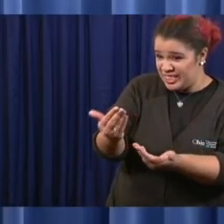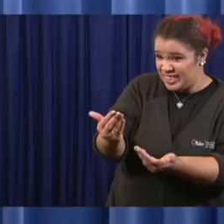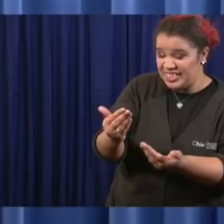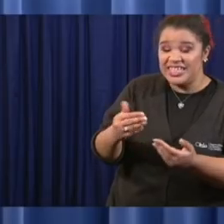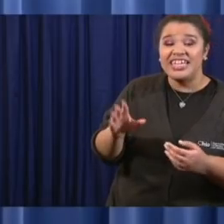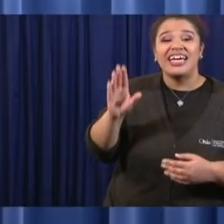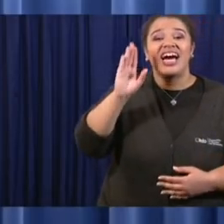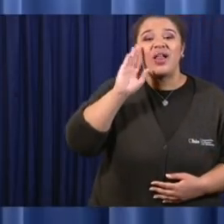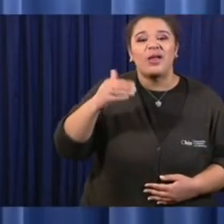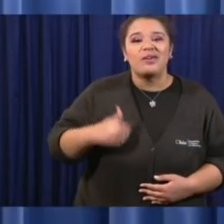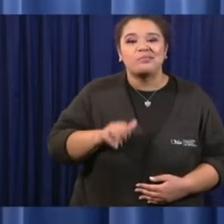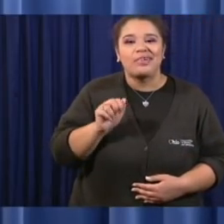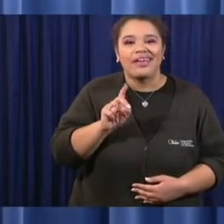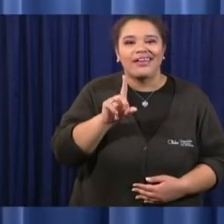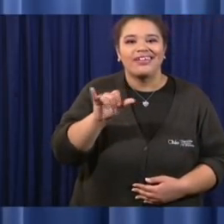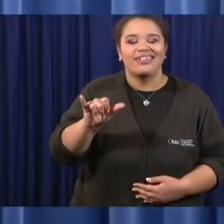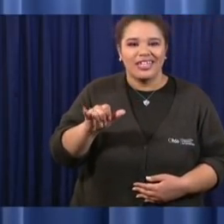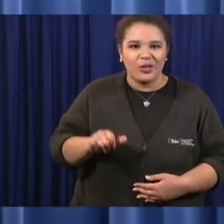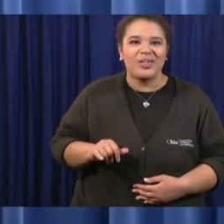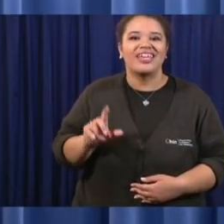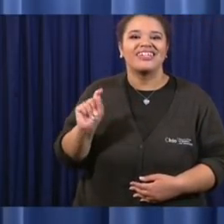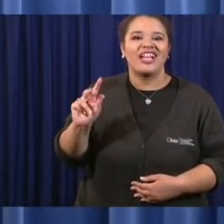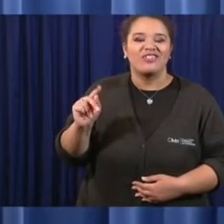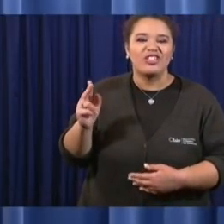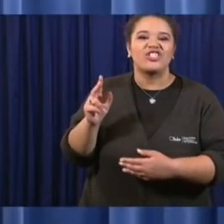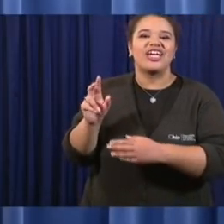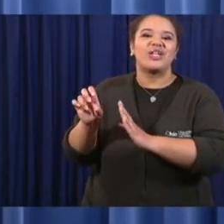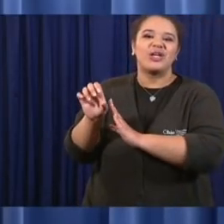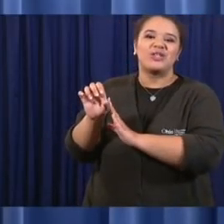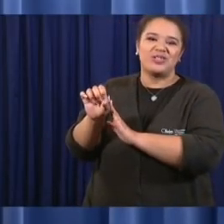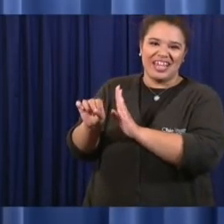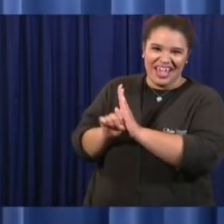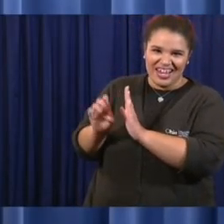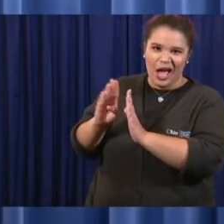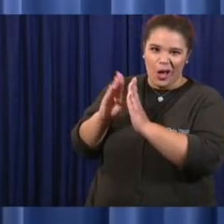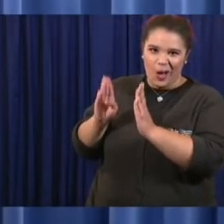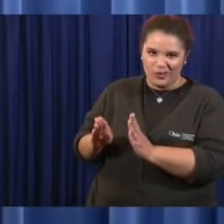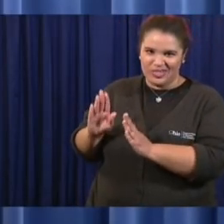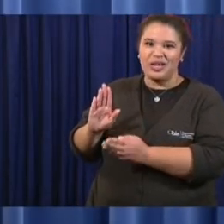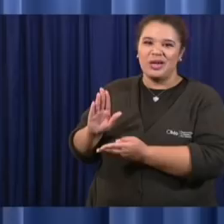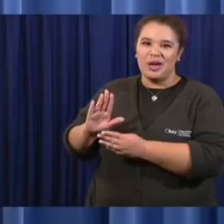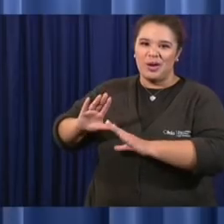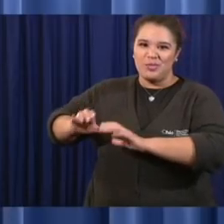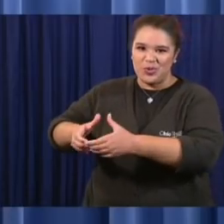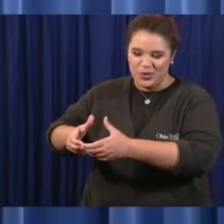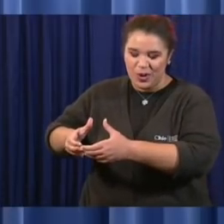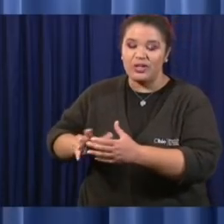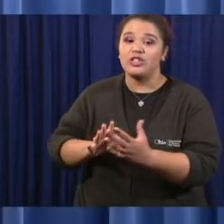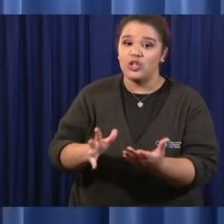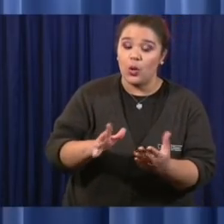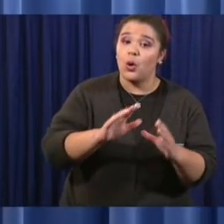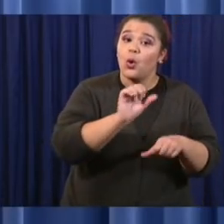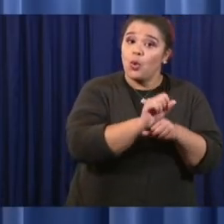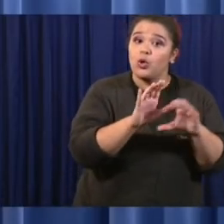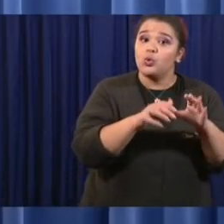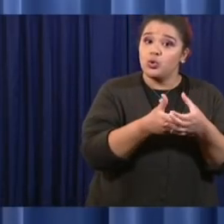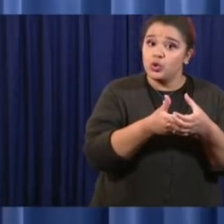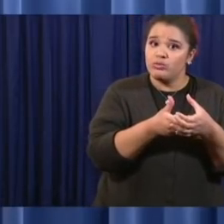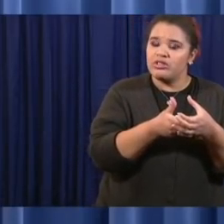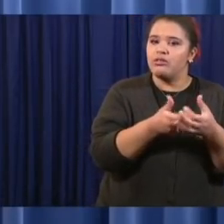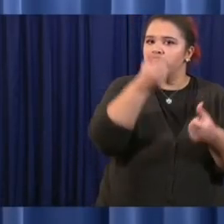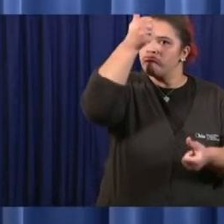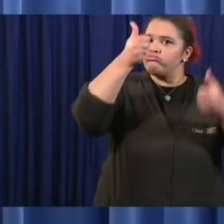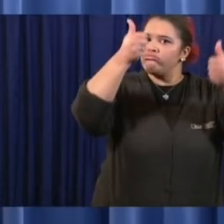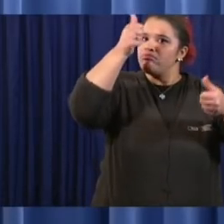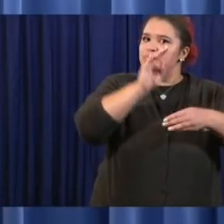Television State House News Bureau. These working groups, they didn't have any lower level employees on it, just made up